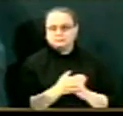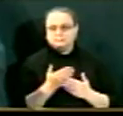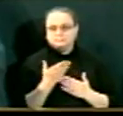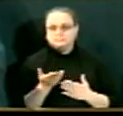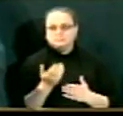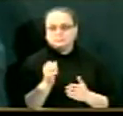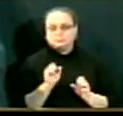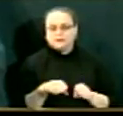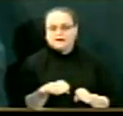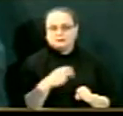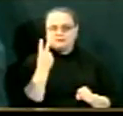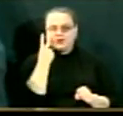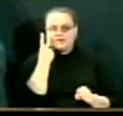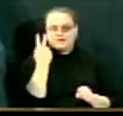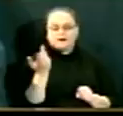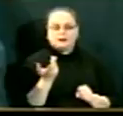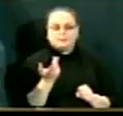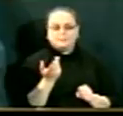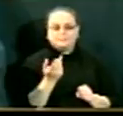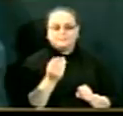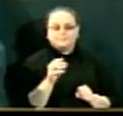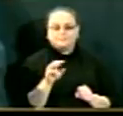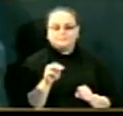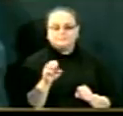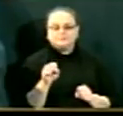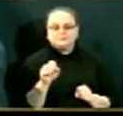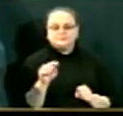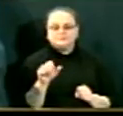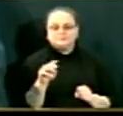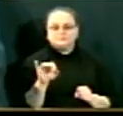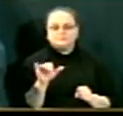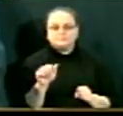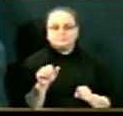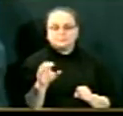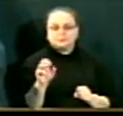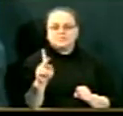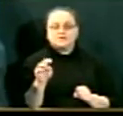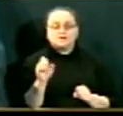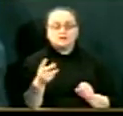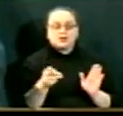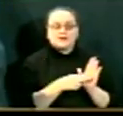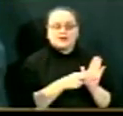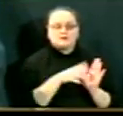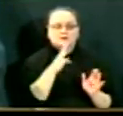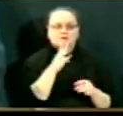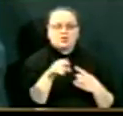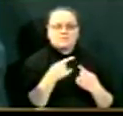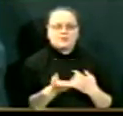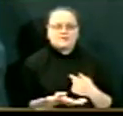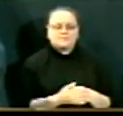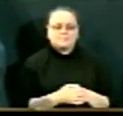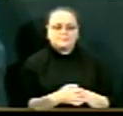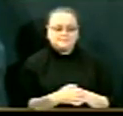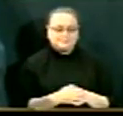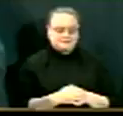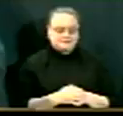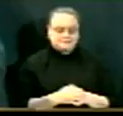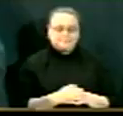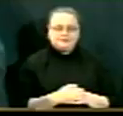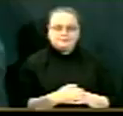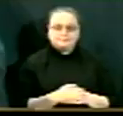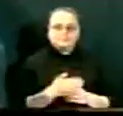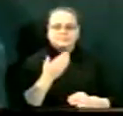can, let's see. Ms. Tanya Coates had signed up to speak to this. Thank